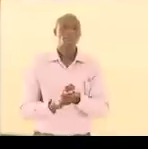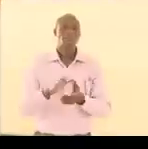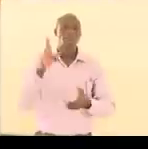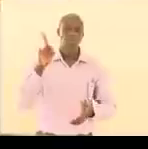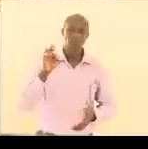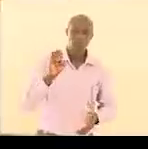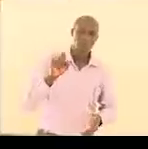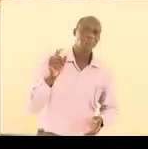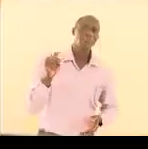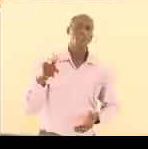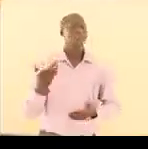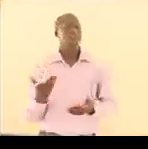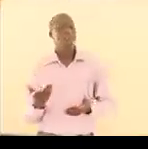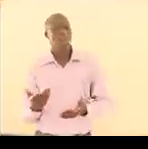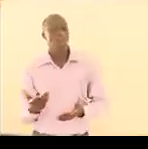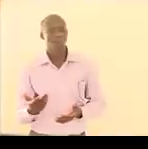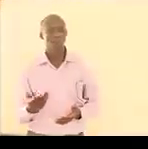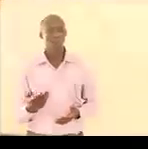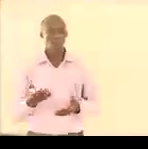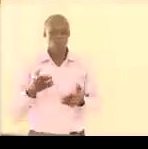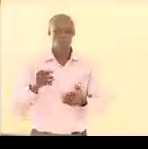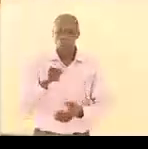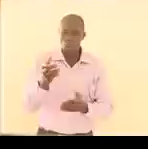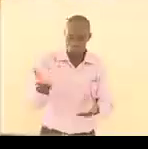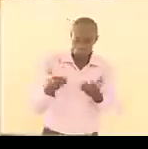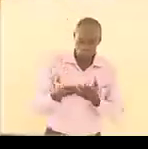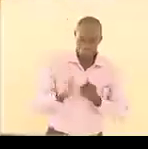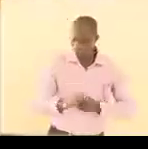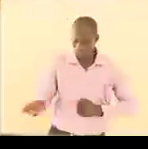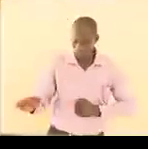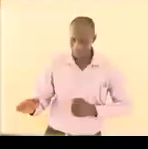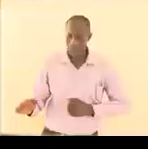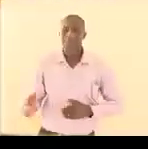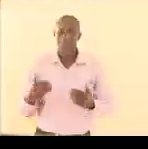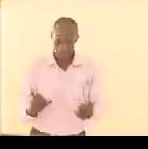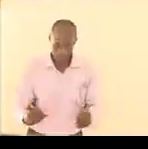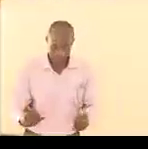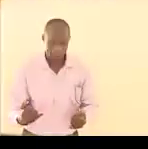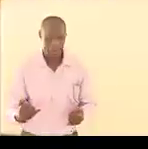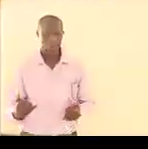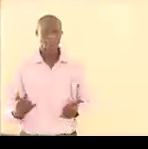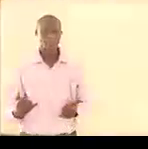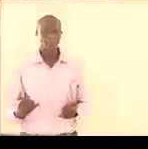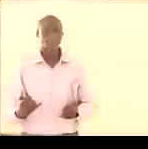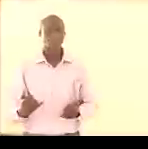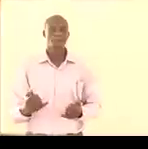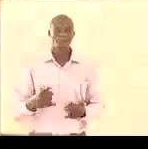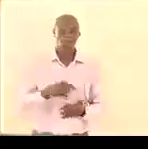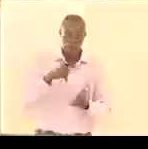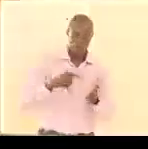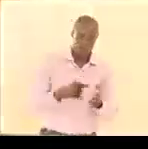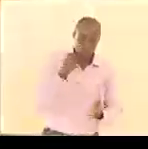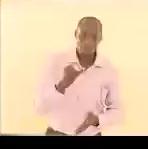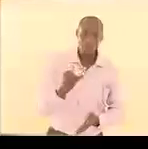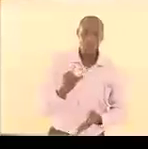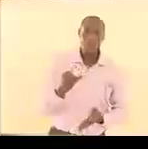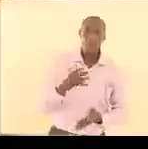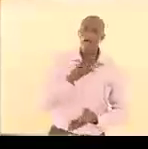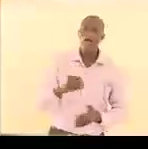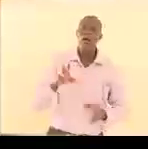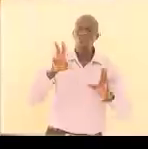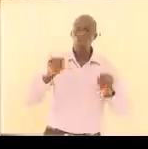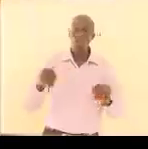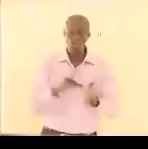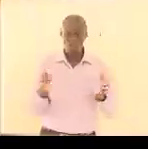want contracts, you want it desperately. You want children, you want it desperately. This is it. And